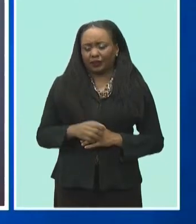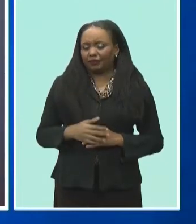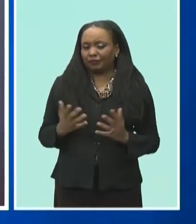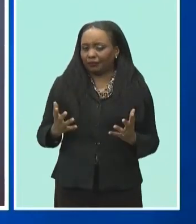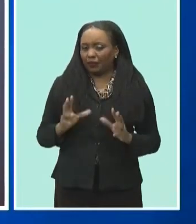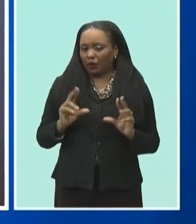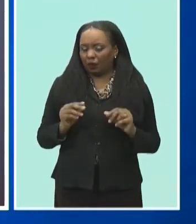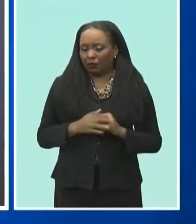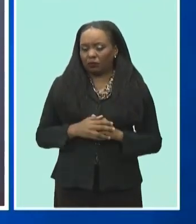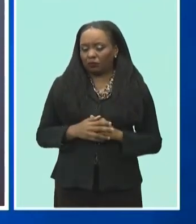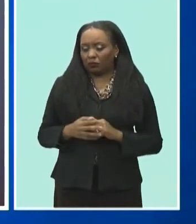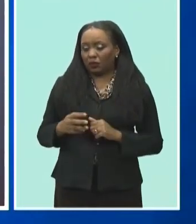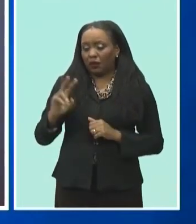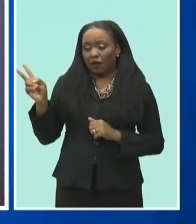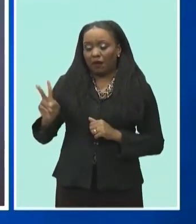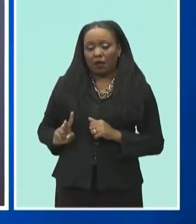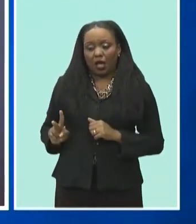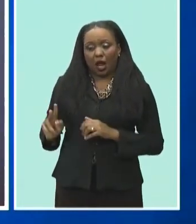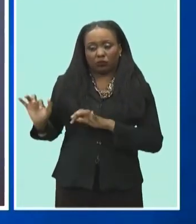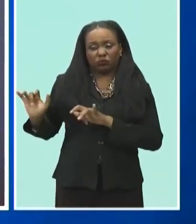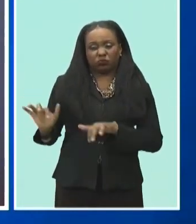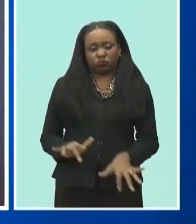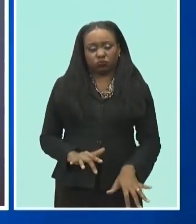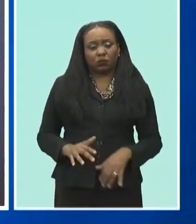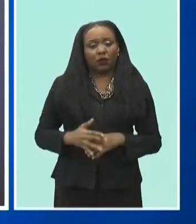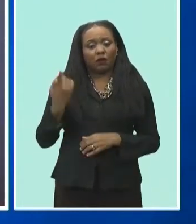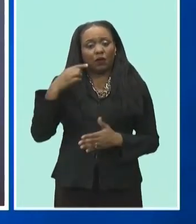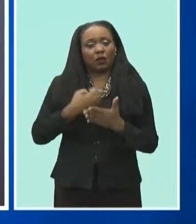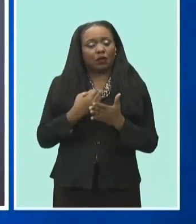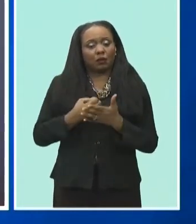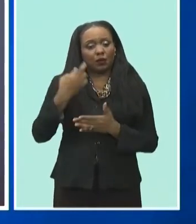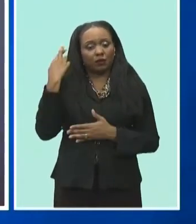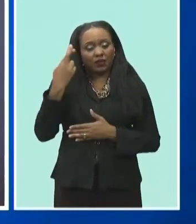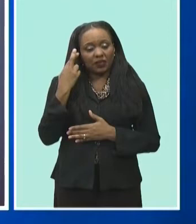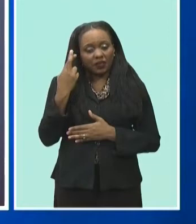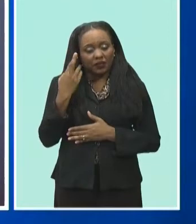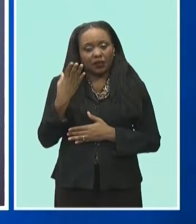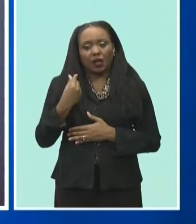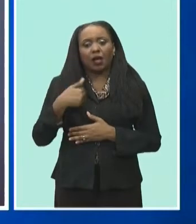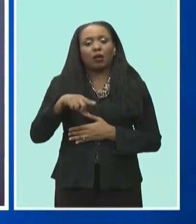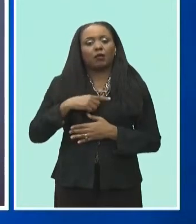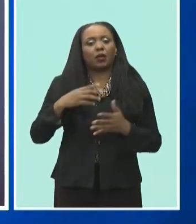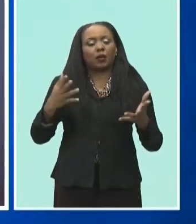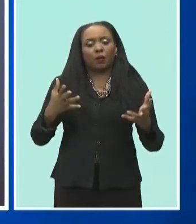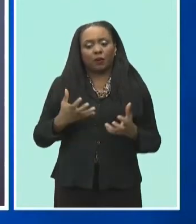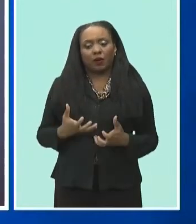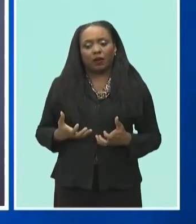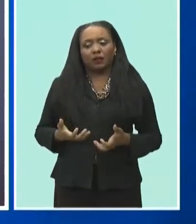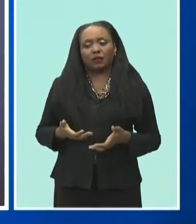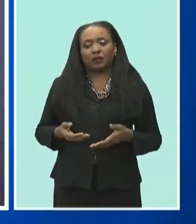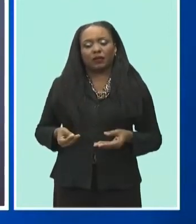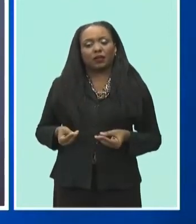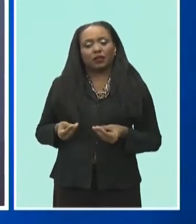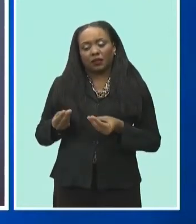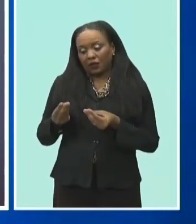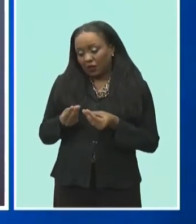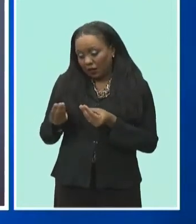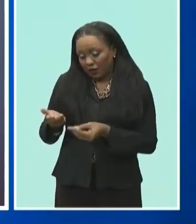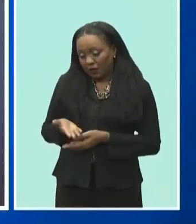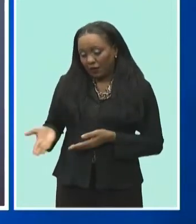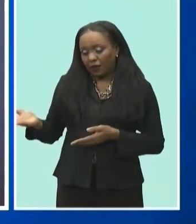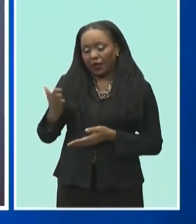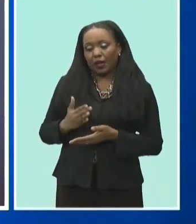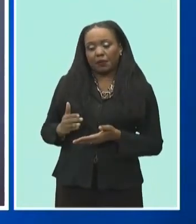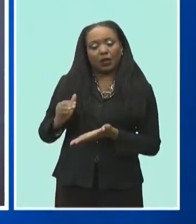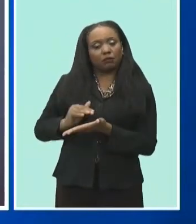reasons, and government has taken the bold step to grant an amnesty to the Venezuelan nationals who are